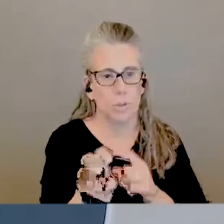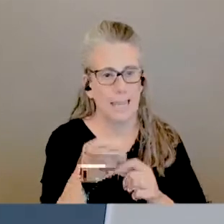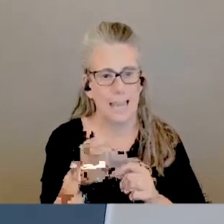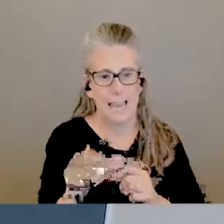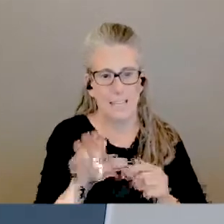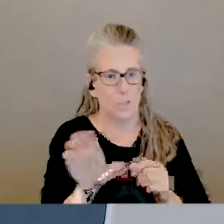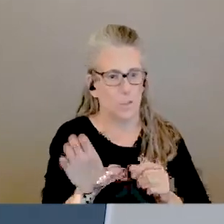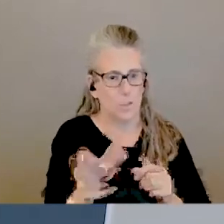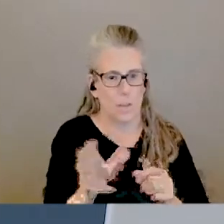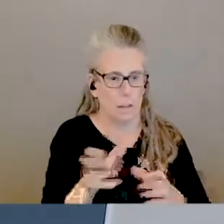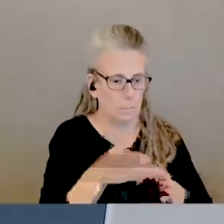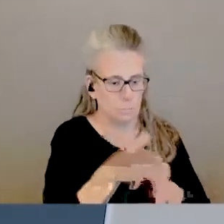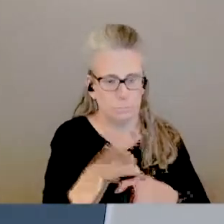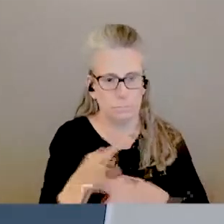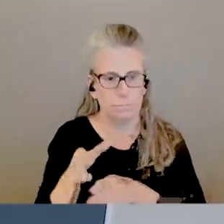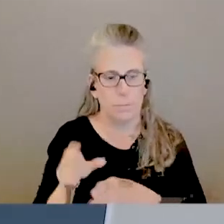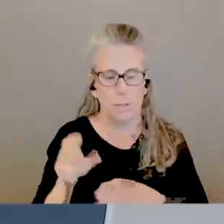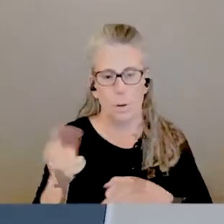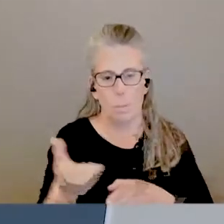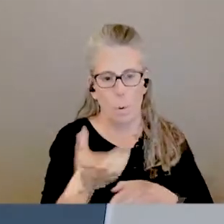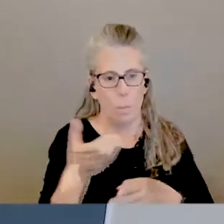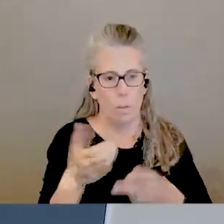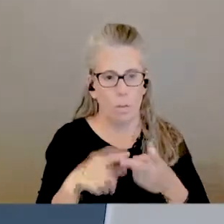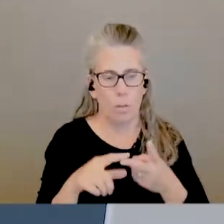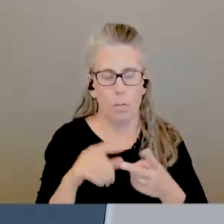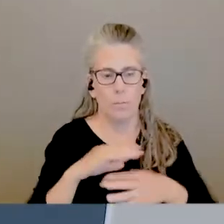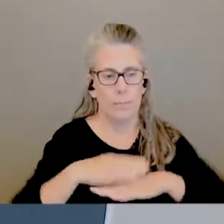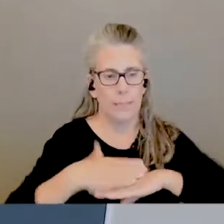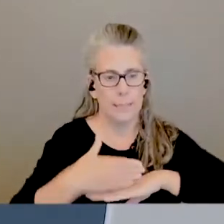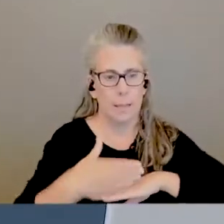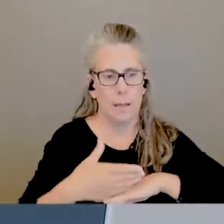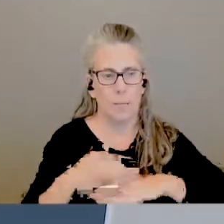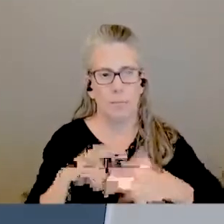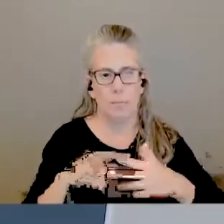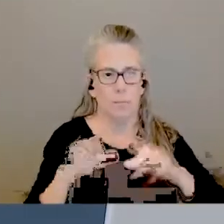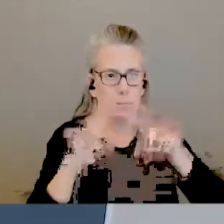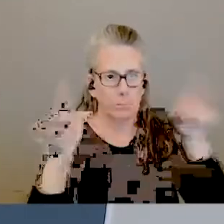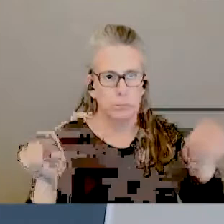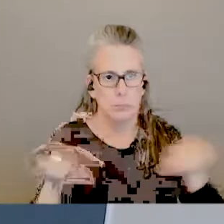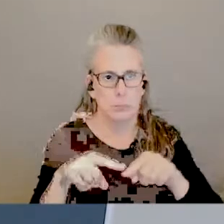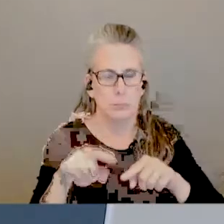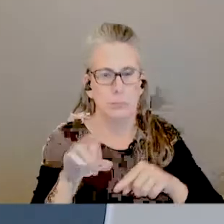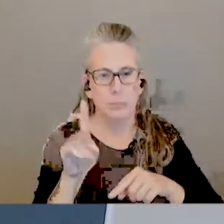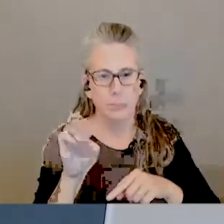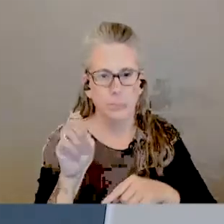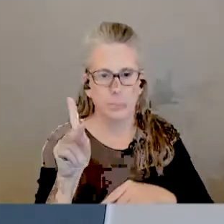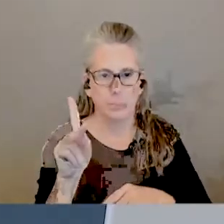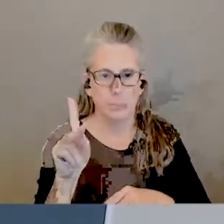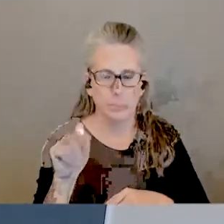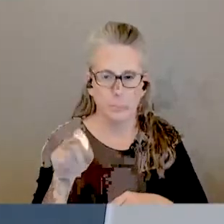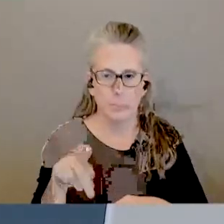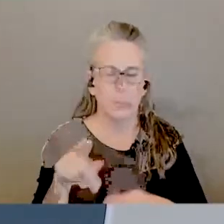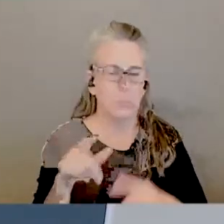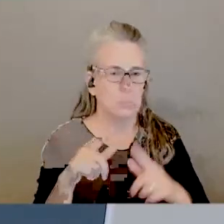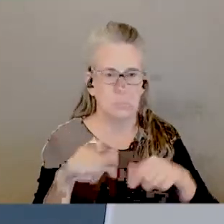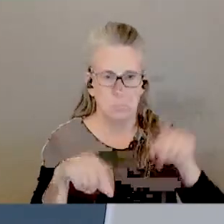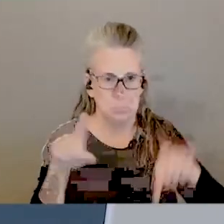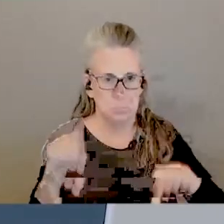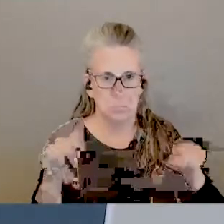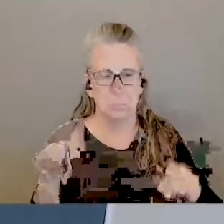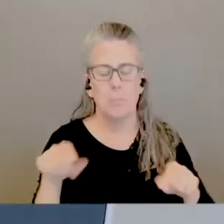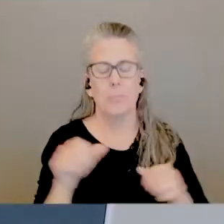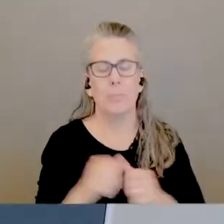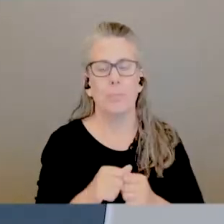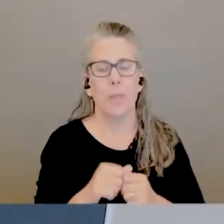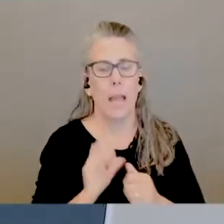social media posts, desktop, or even in an offline store. And we have products, ad products that allow an advertiser